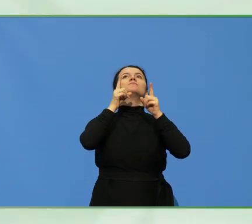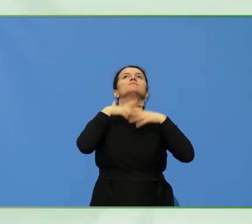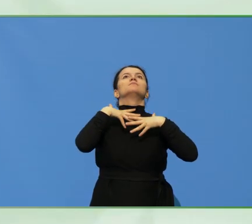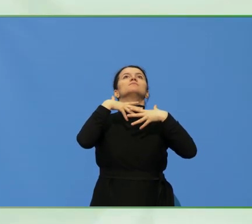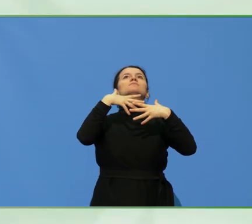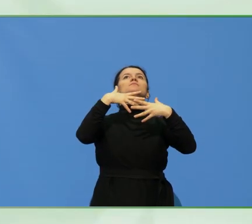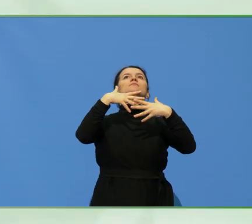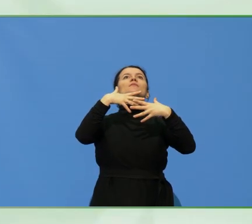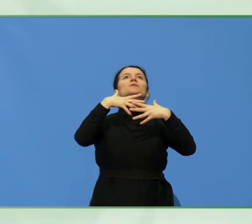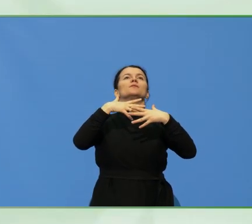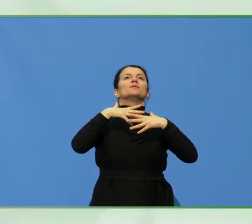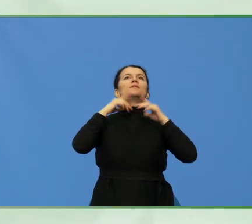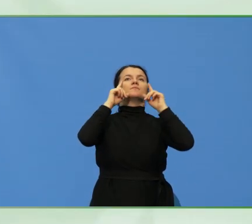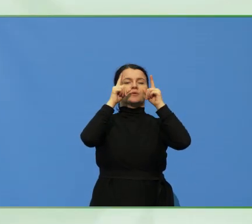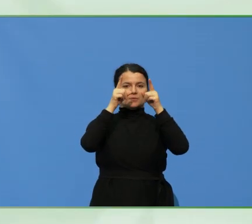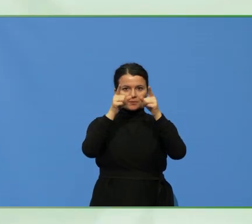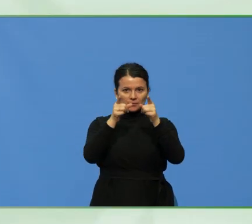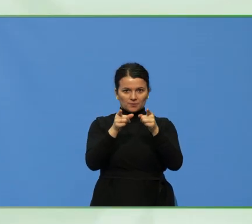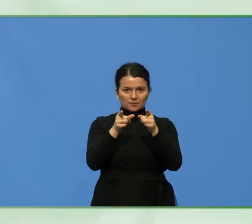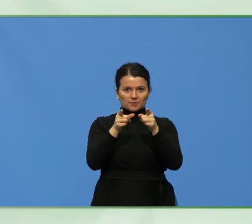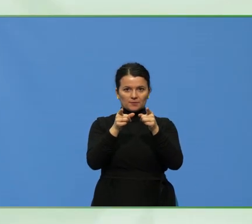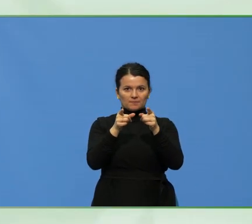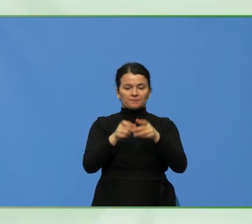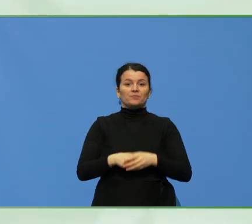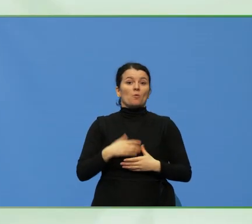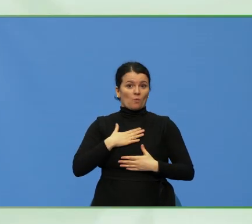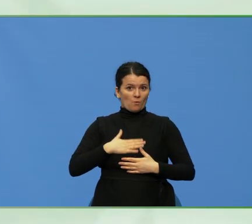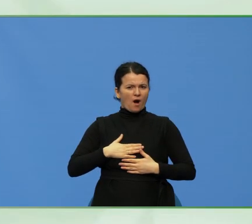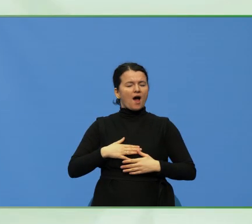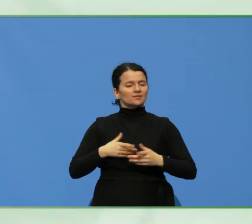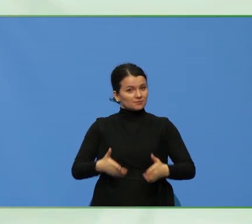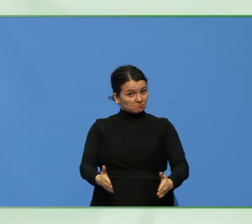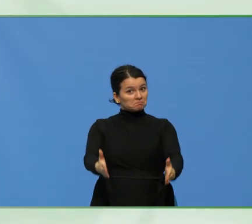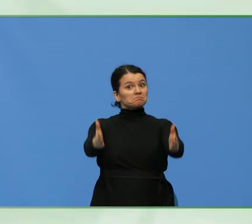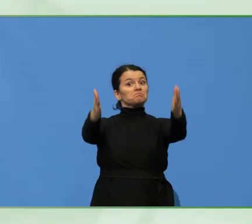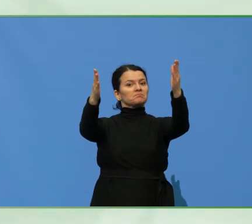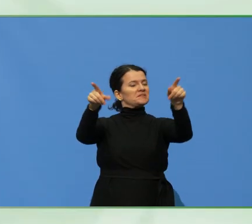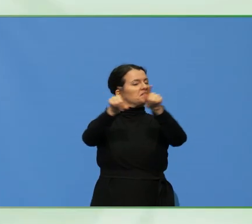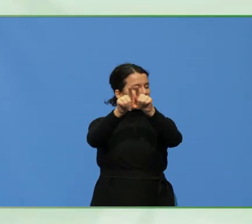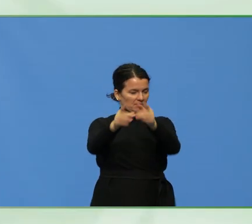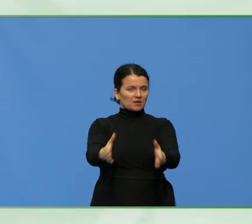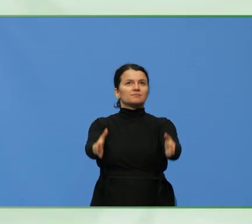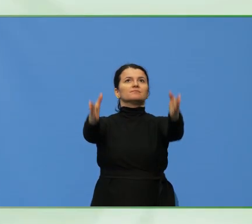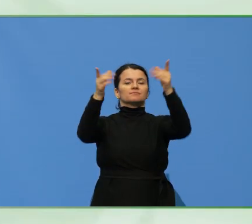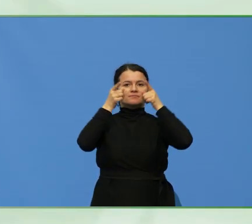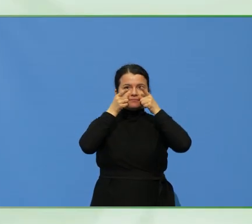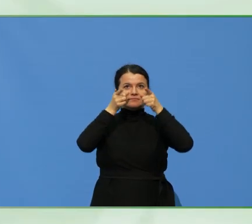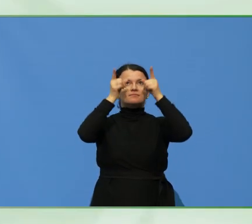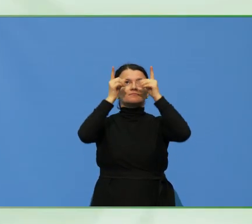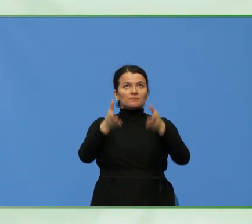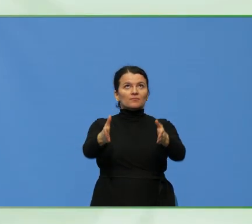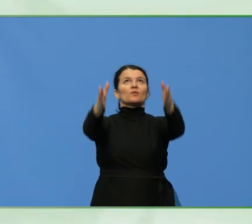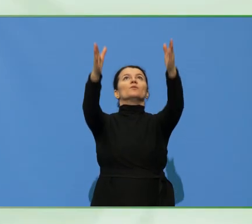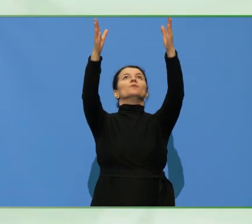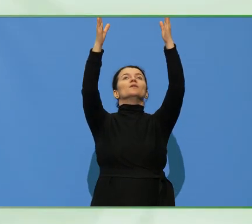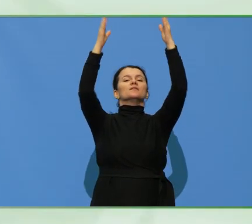If you want to take it further, you can inhale and take the arms up, however feels good for you, straight out or all the way up towards the ceiling. Big